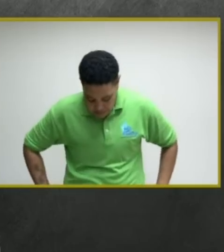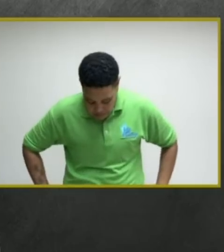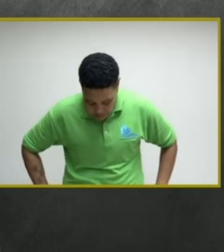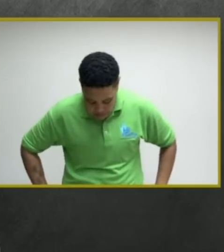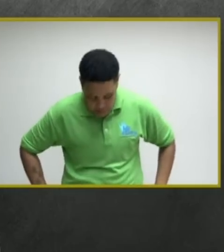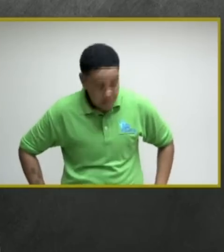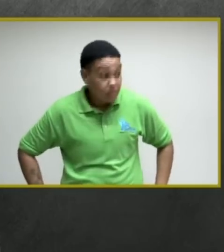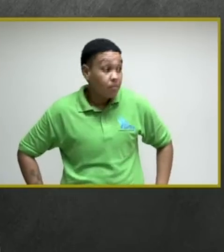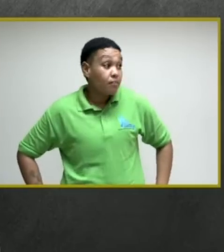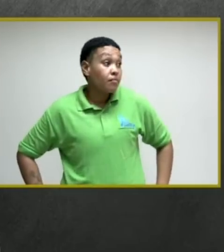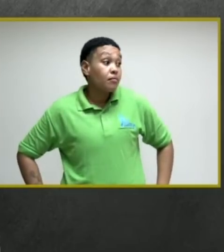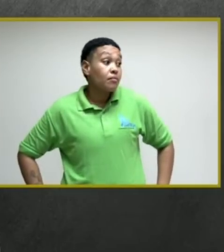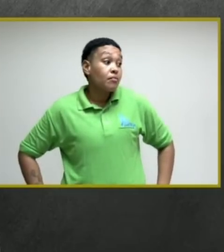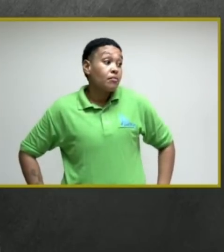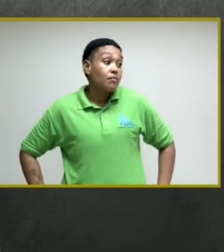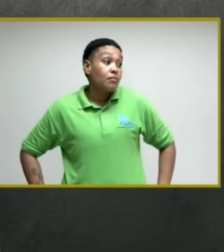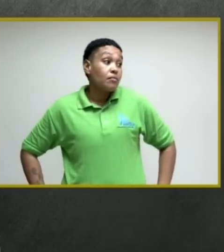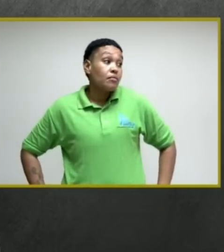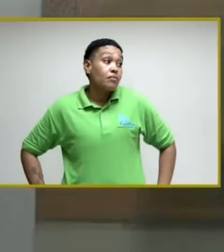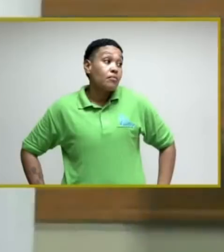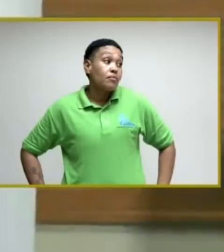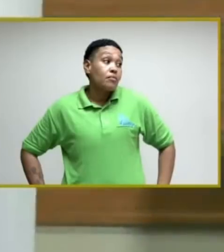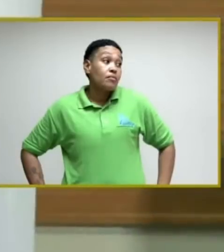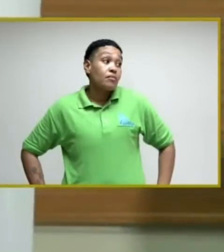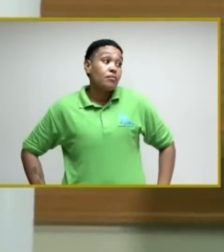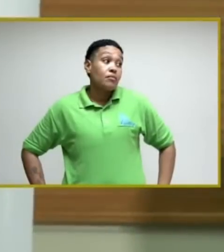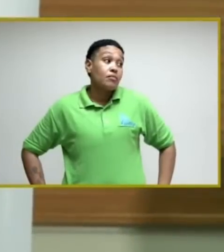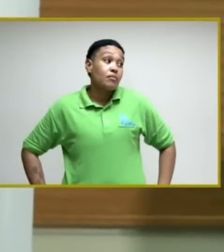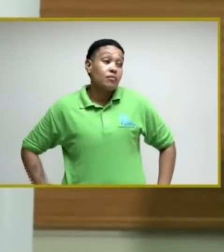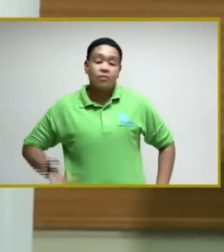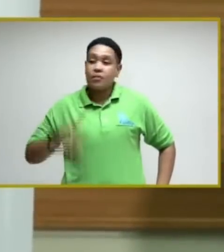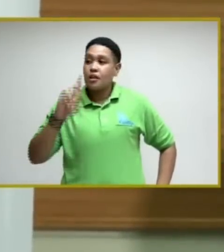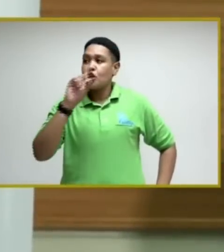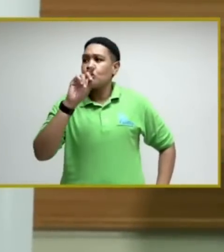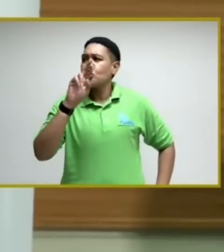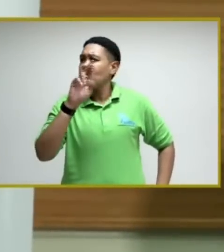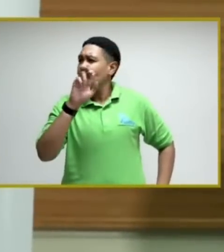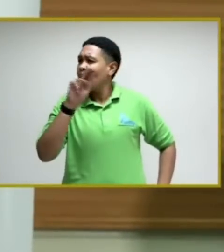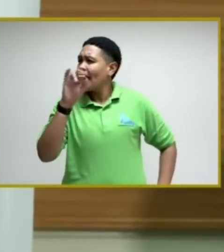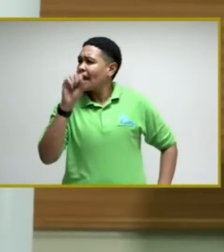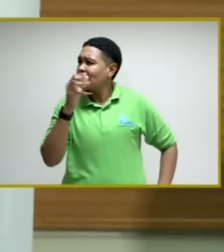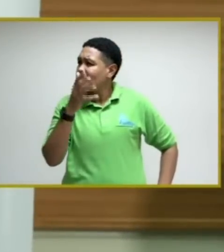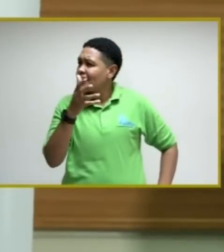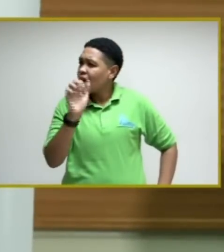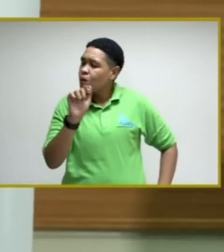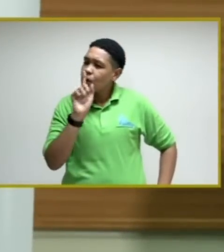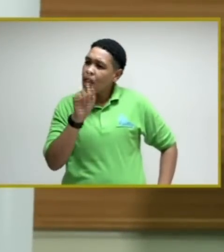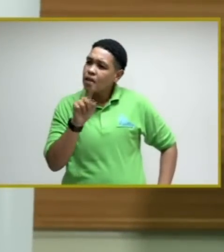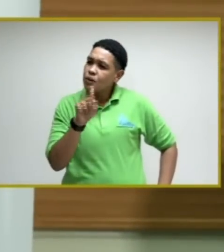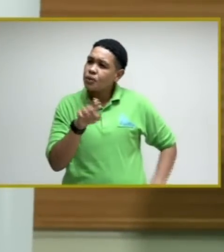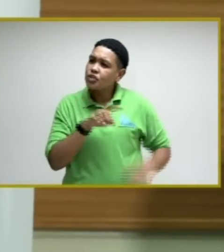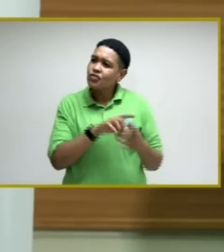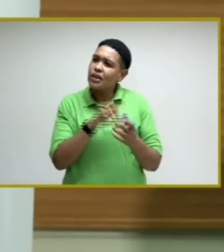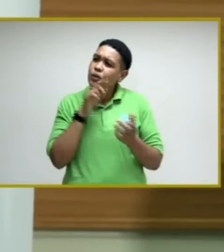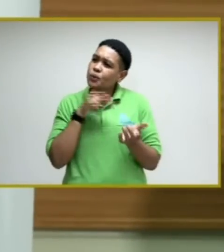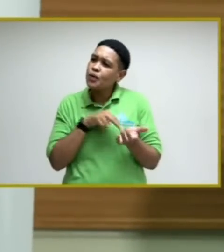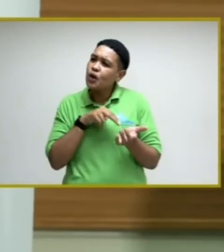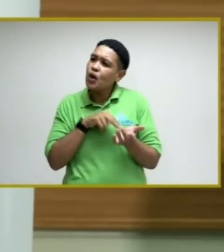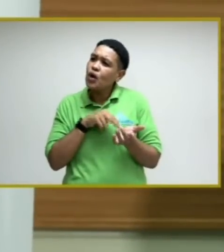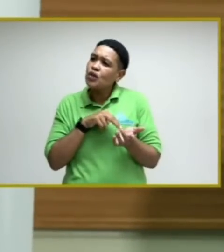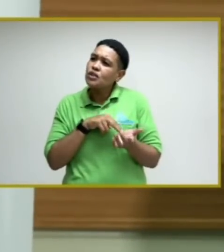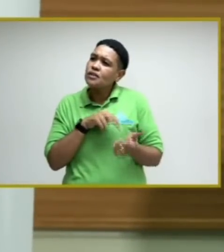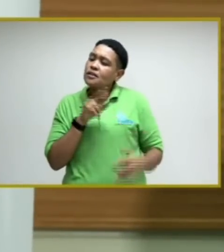I think, is Dr. Ennis online? She could answer the question on the nurses. Dr.